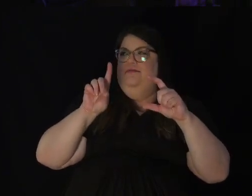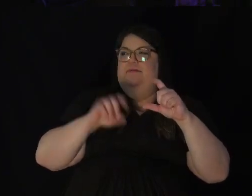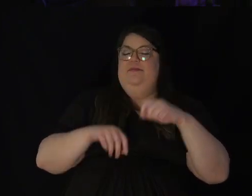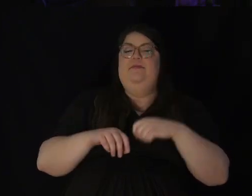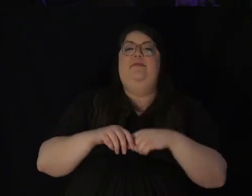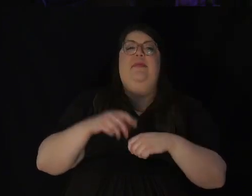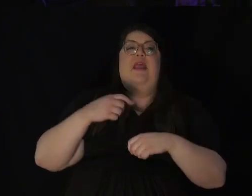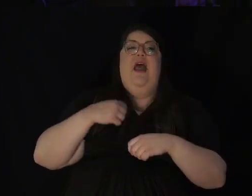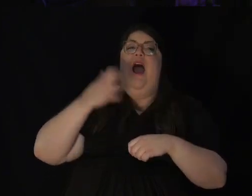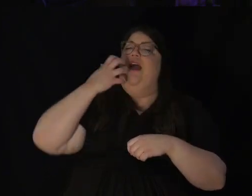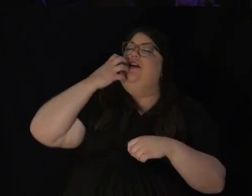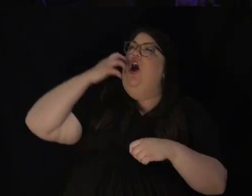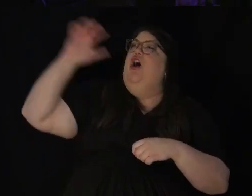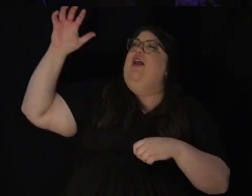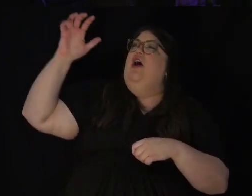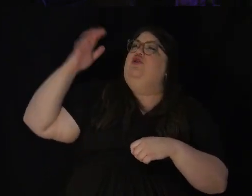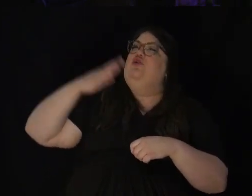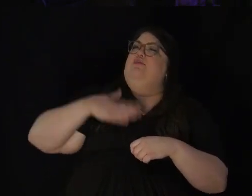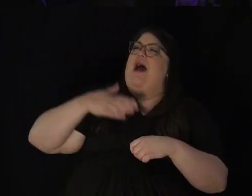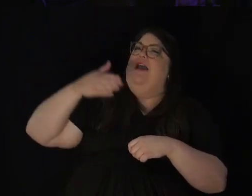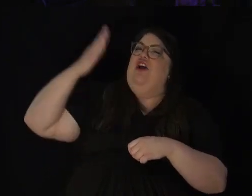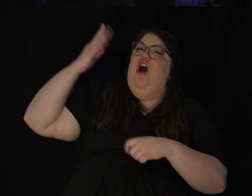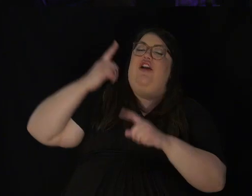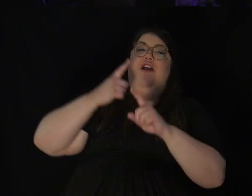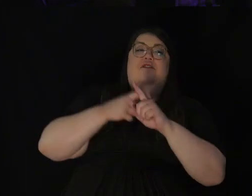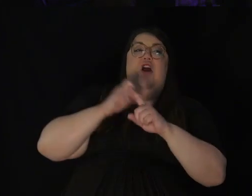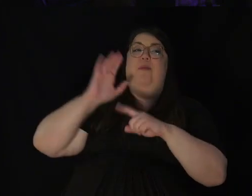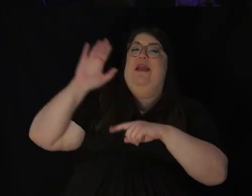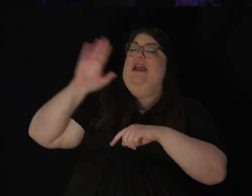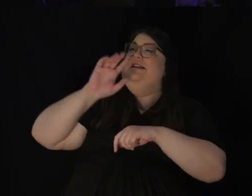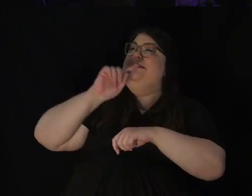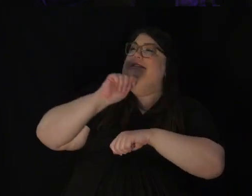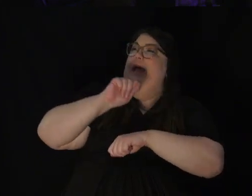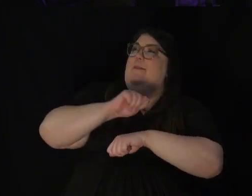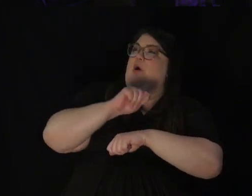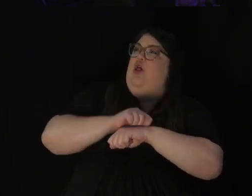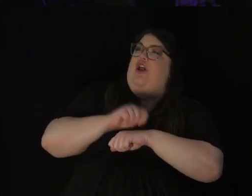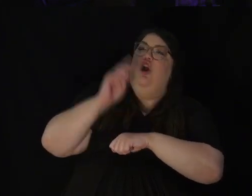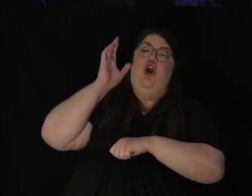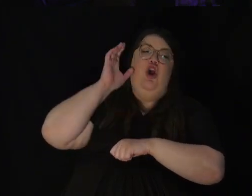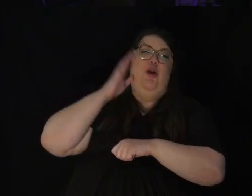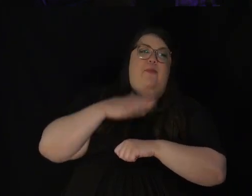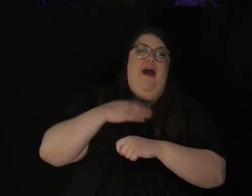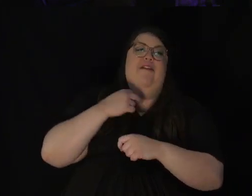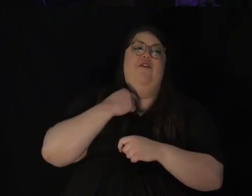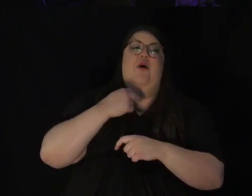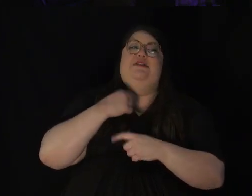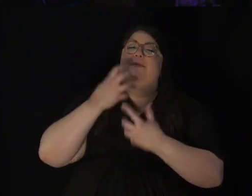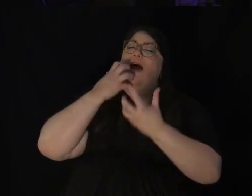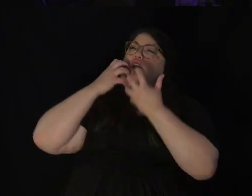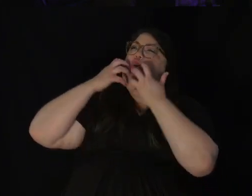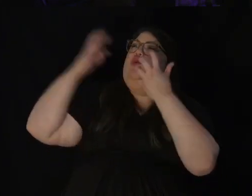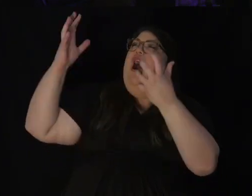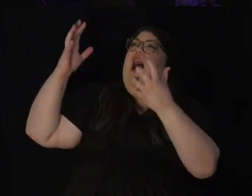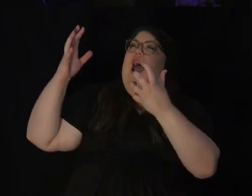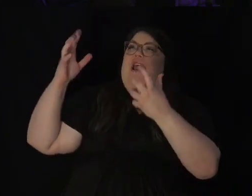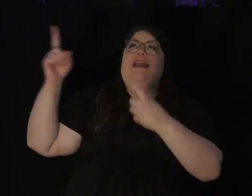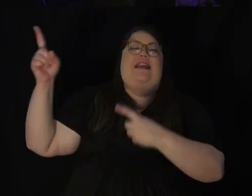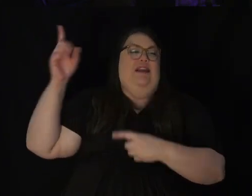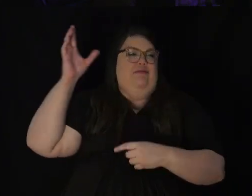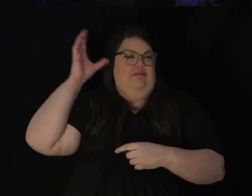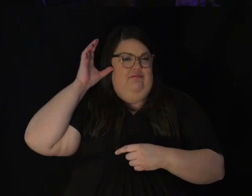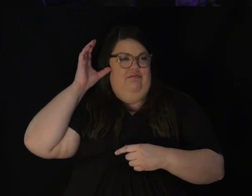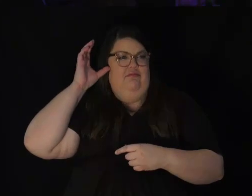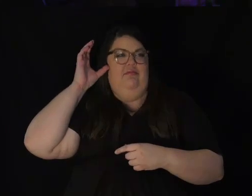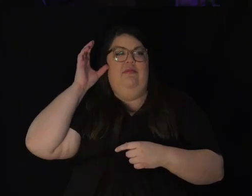called out to my God. From his temple he heard my voice. My cry came to his ears. The